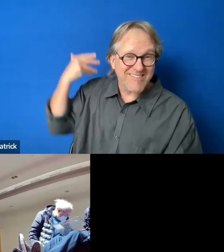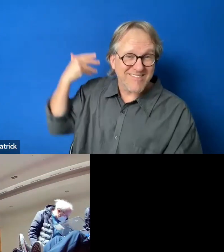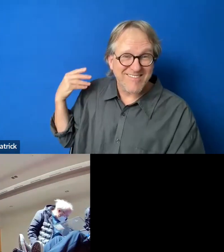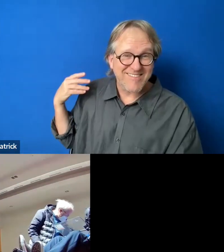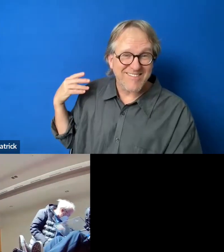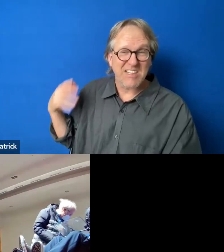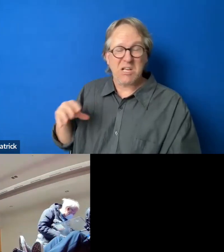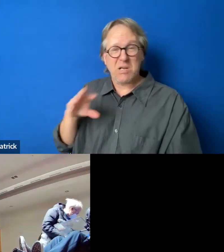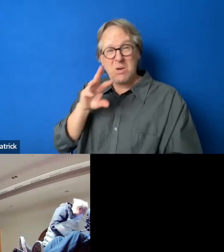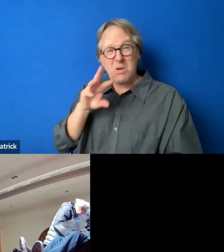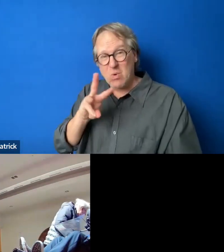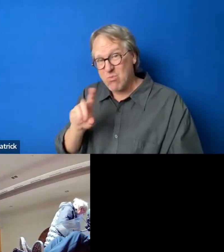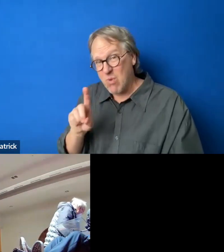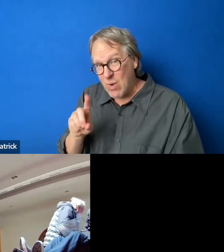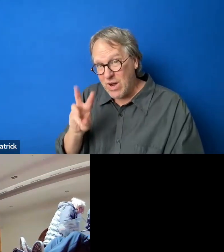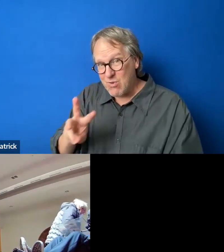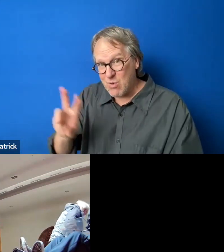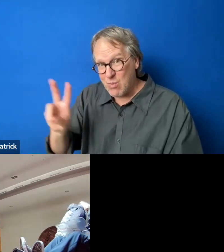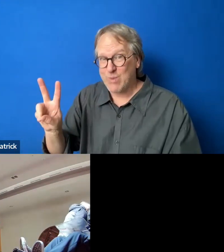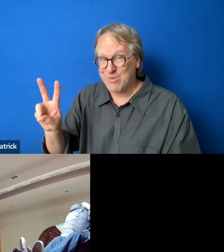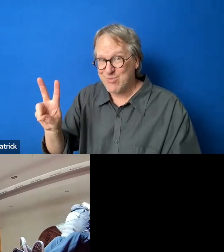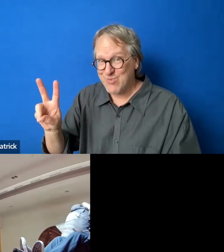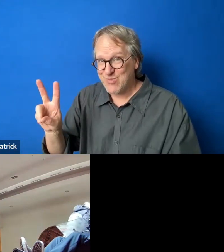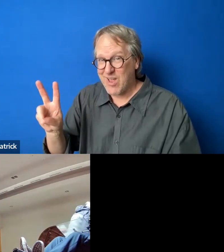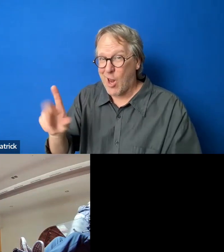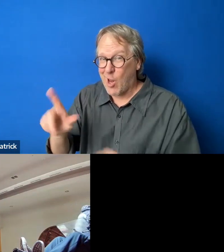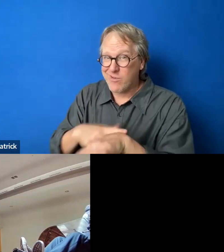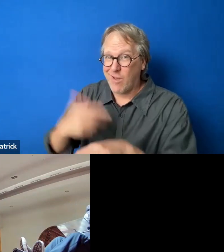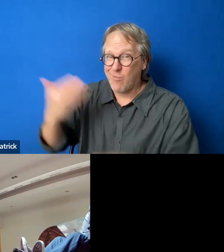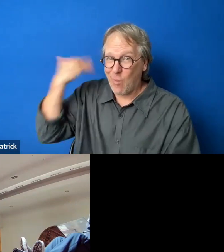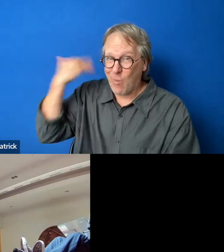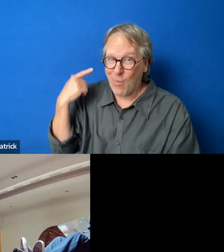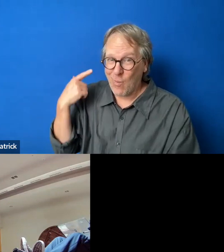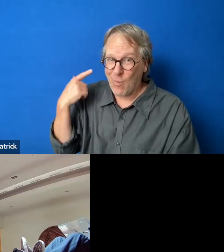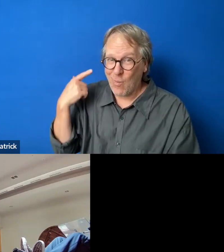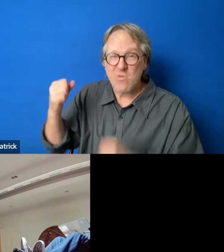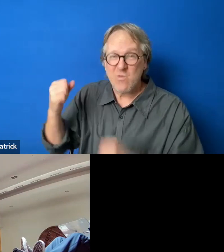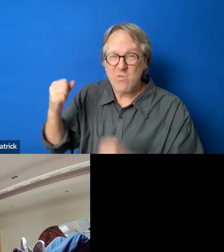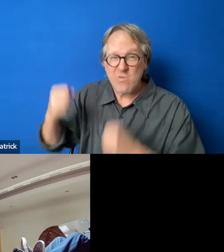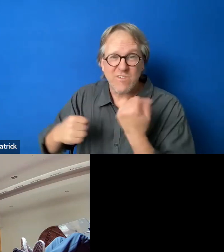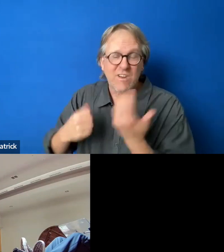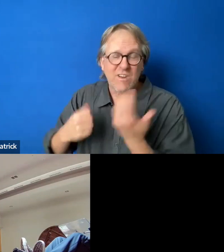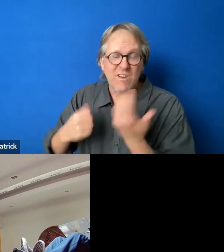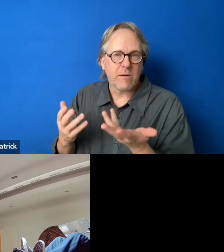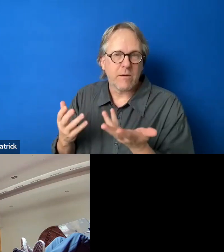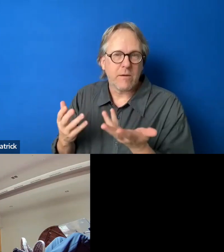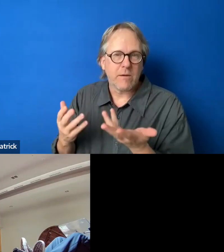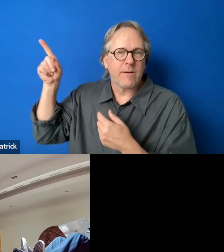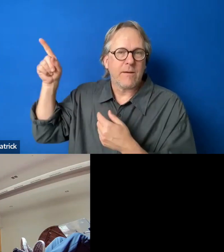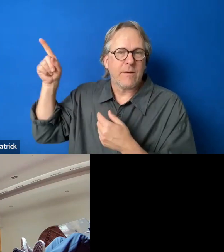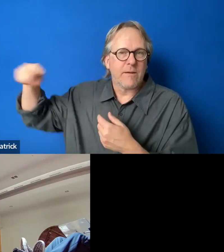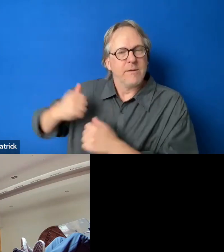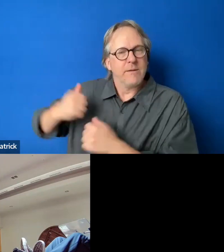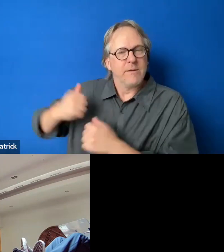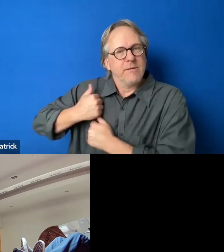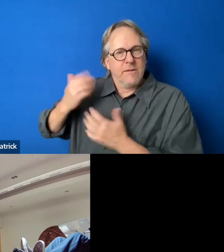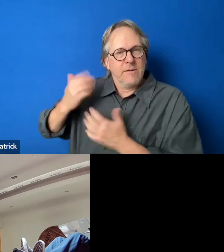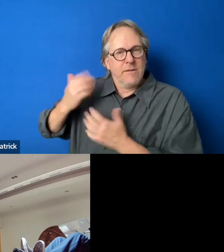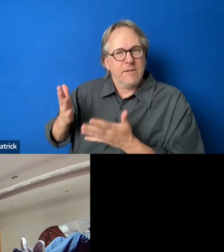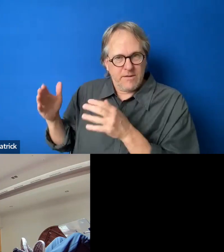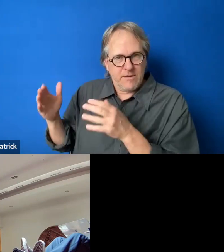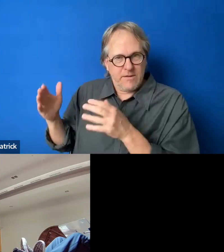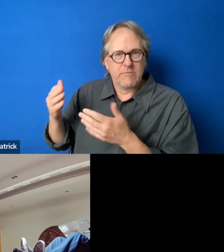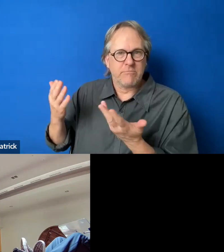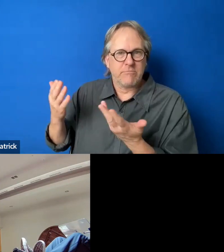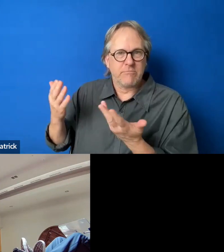World War I and World War II, and done by veterans with